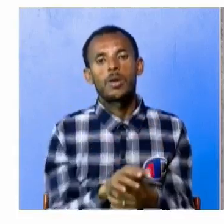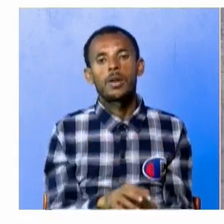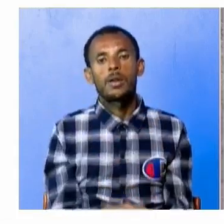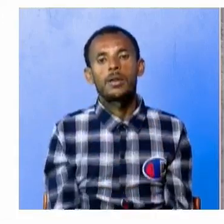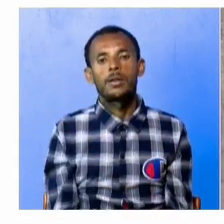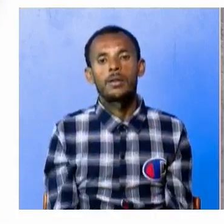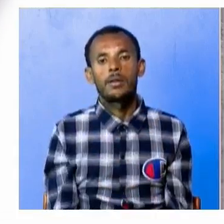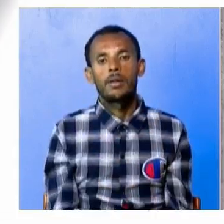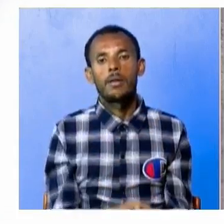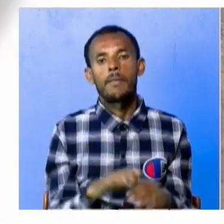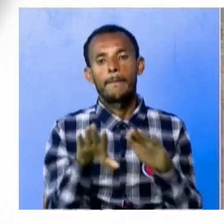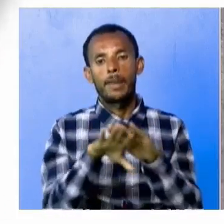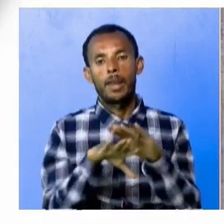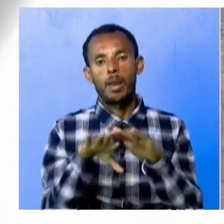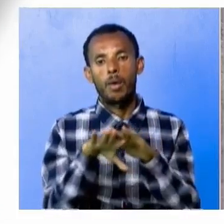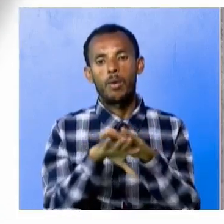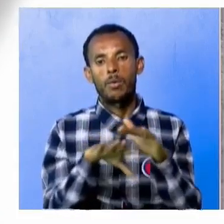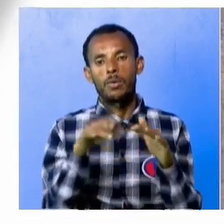shown below.